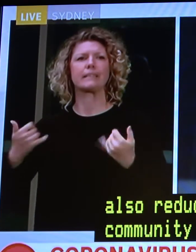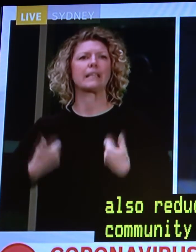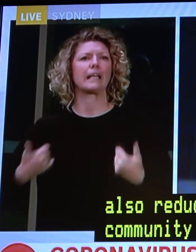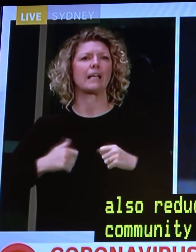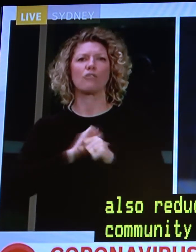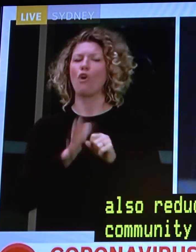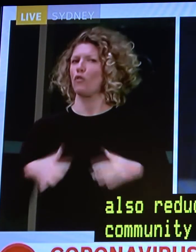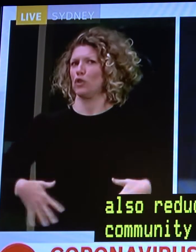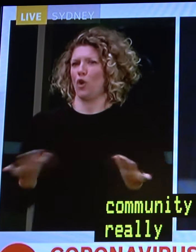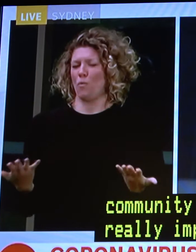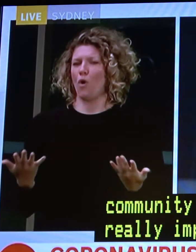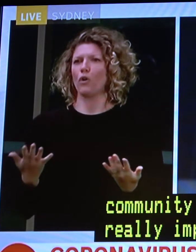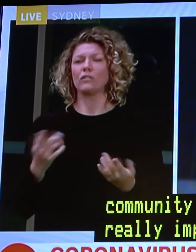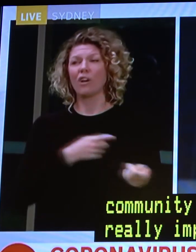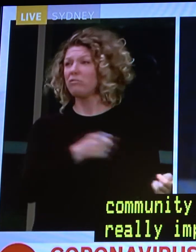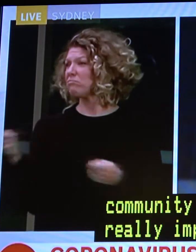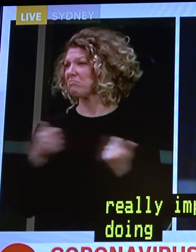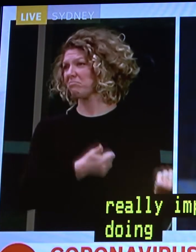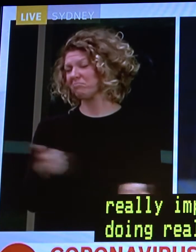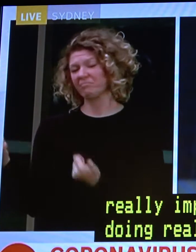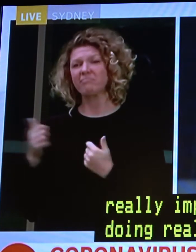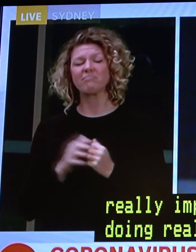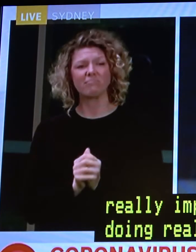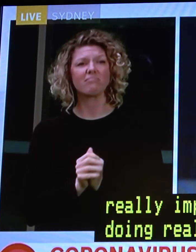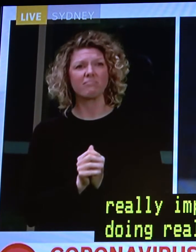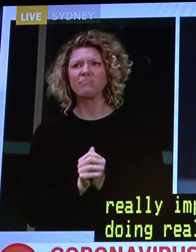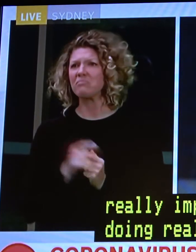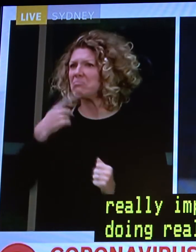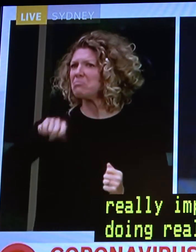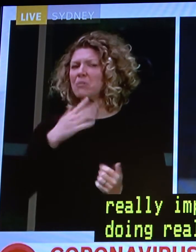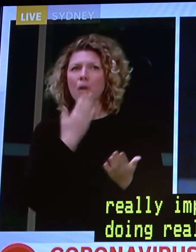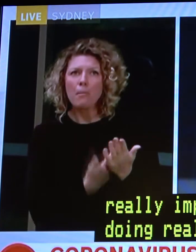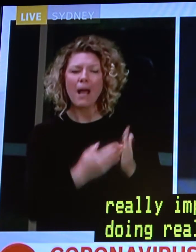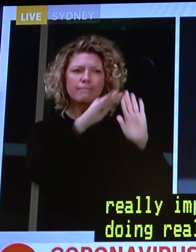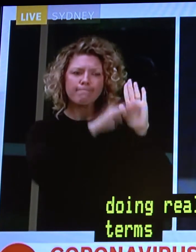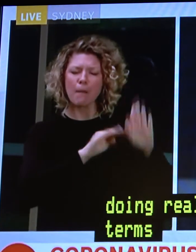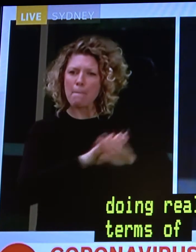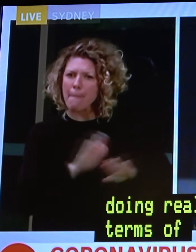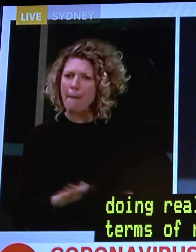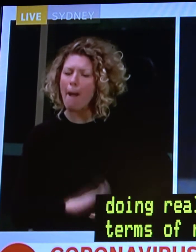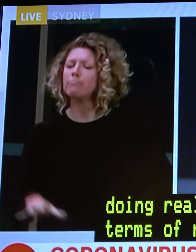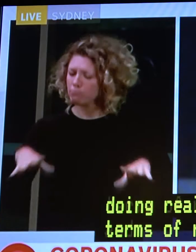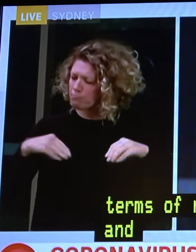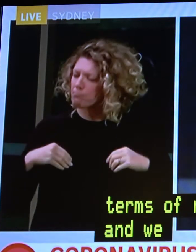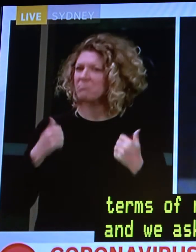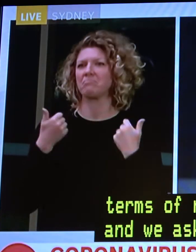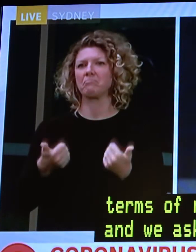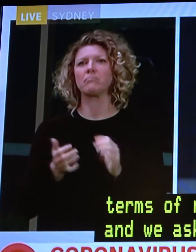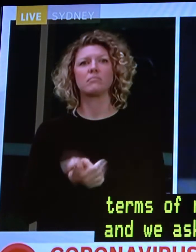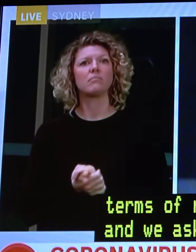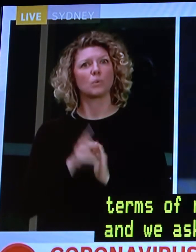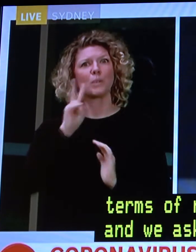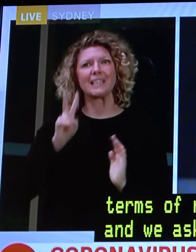doing really well in the main in terms of respecting the restrictions, and we ask that to continue. We're pleased with the trends, and of